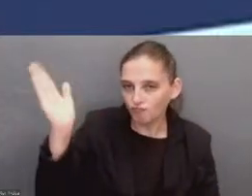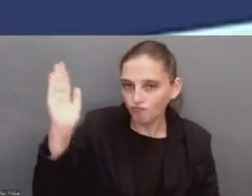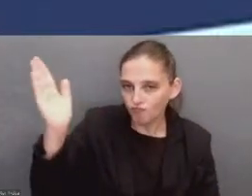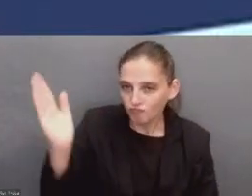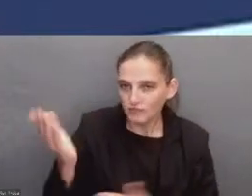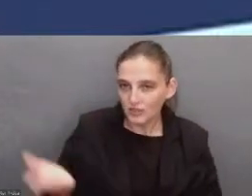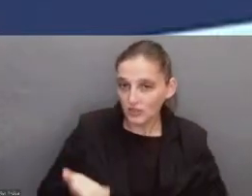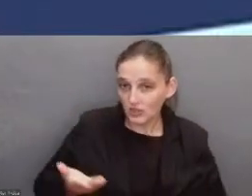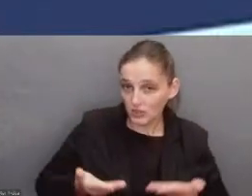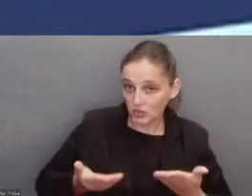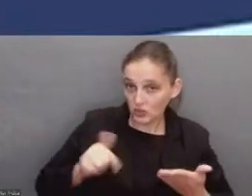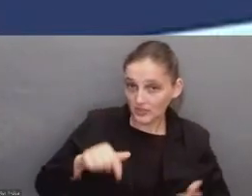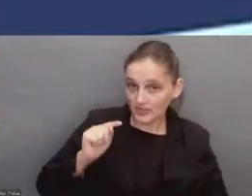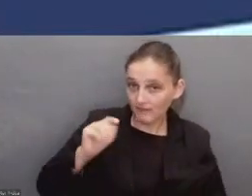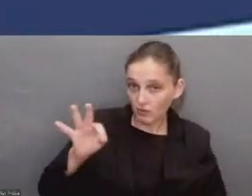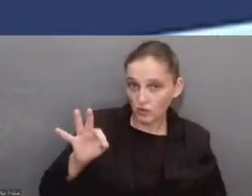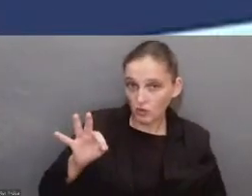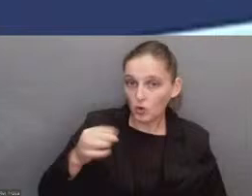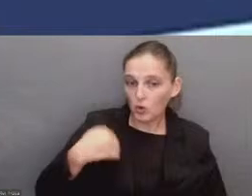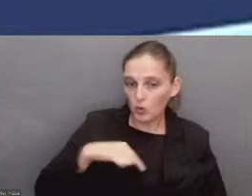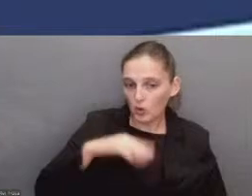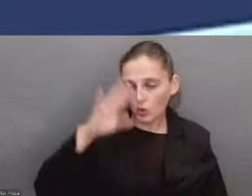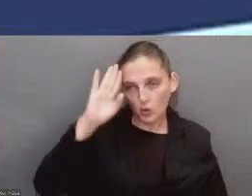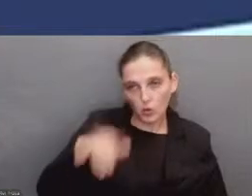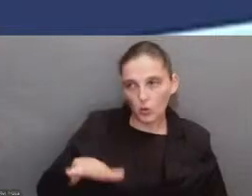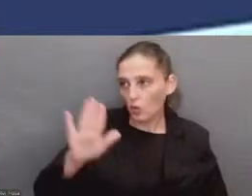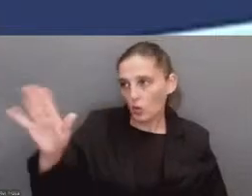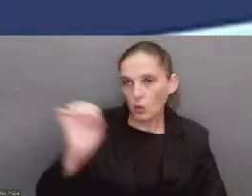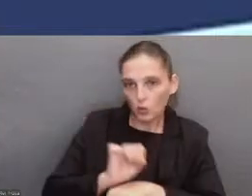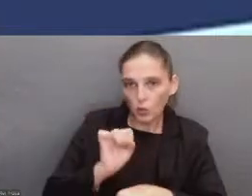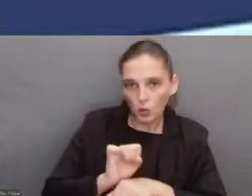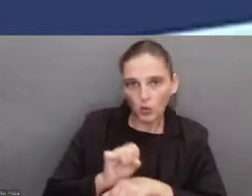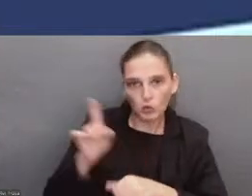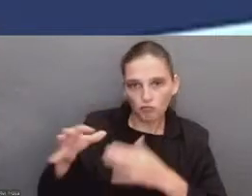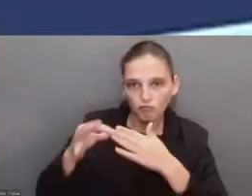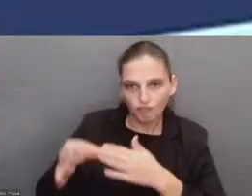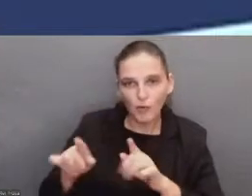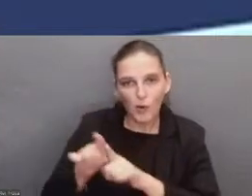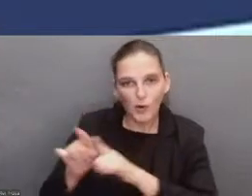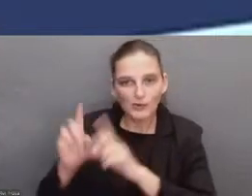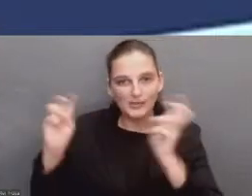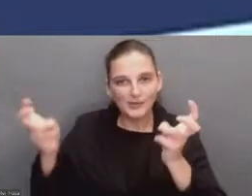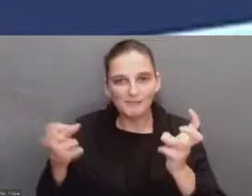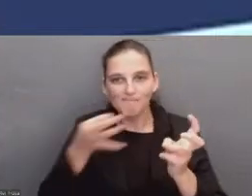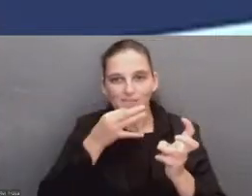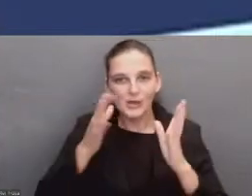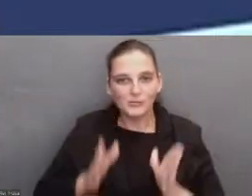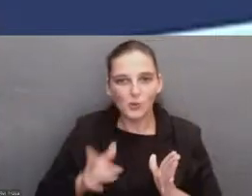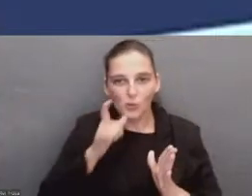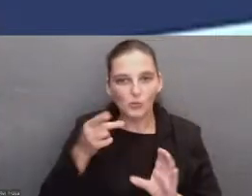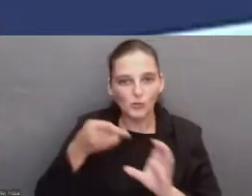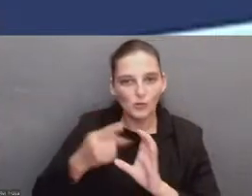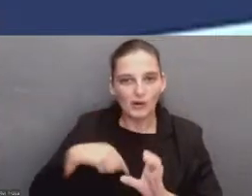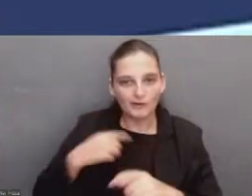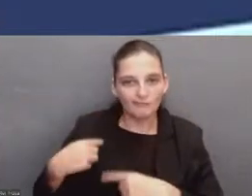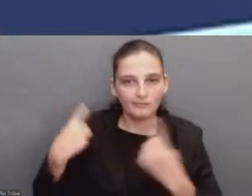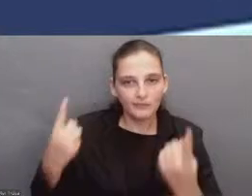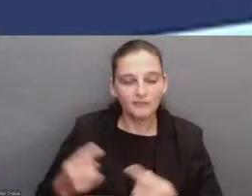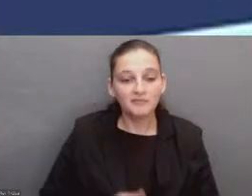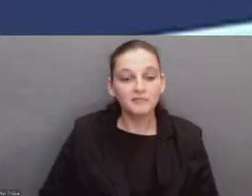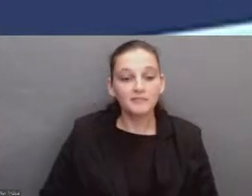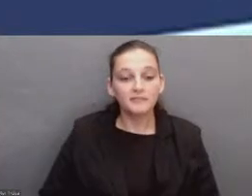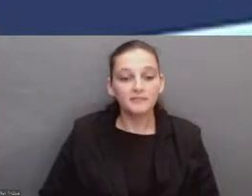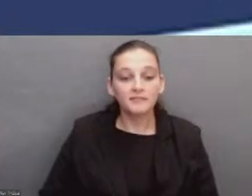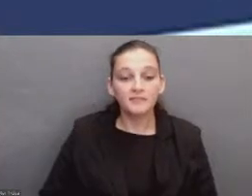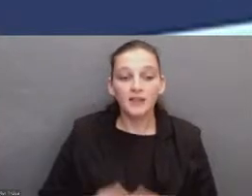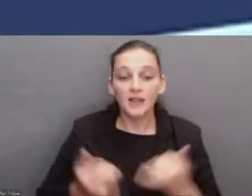but certainly in the work that you're doing and leading, as well as to those subject matter experts that have joined us throughout. Let me take a moment just, of course, to